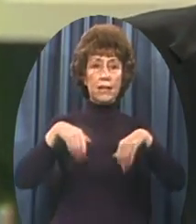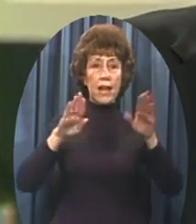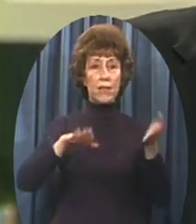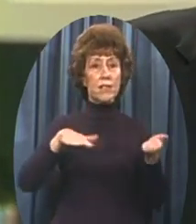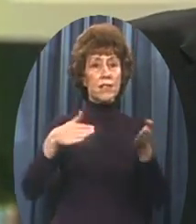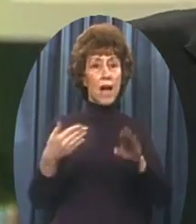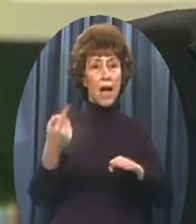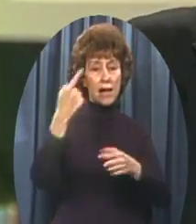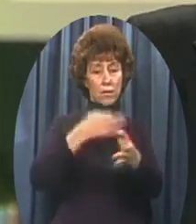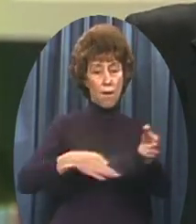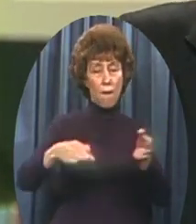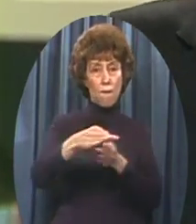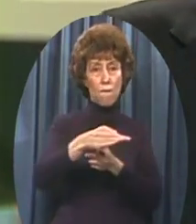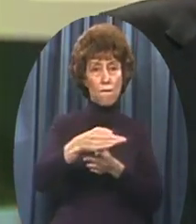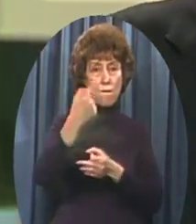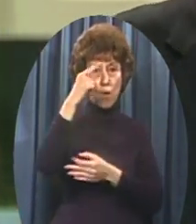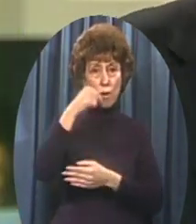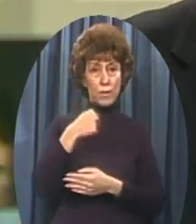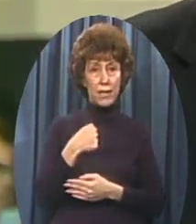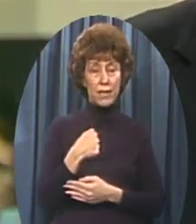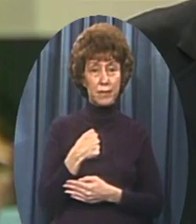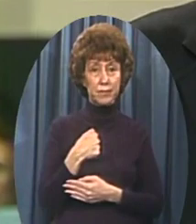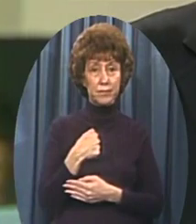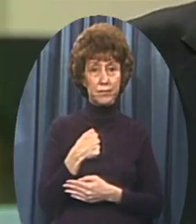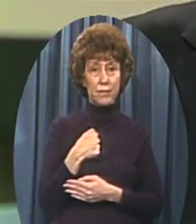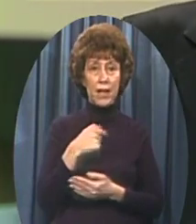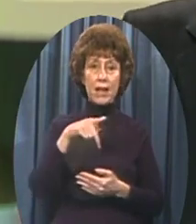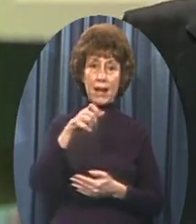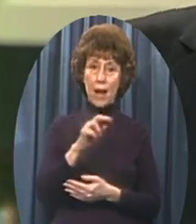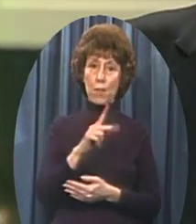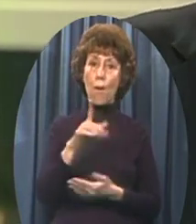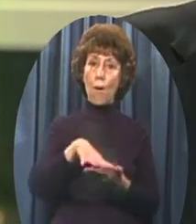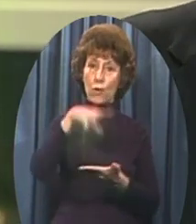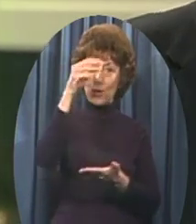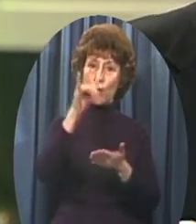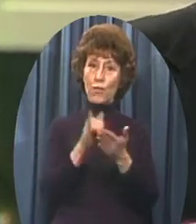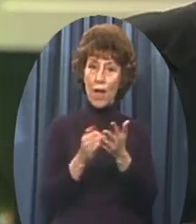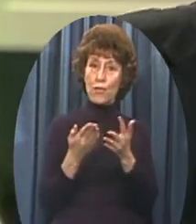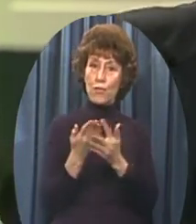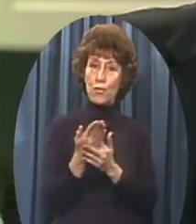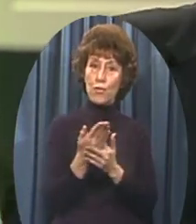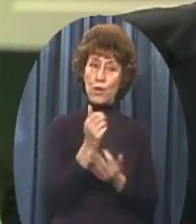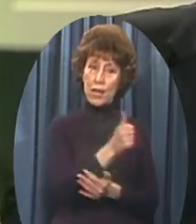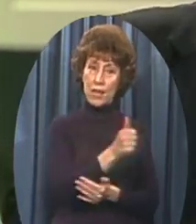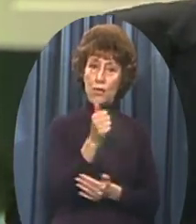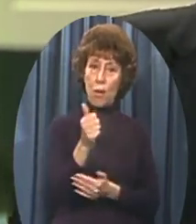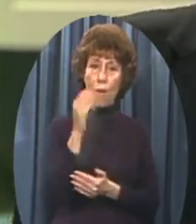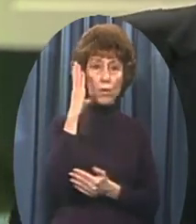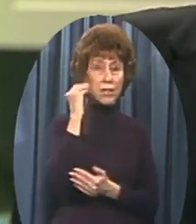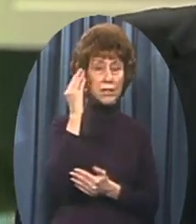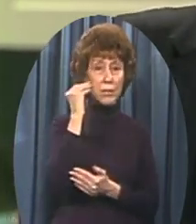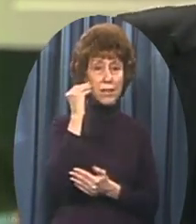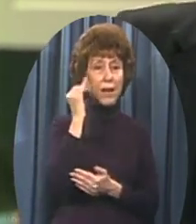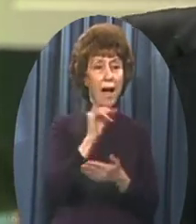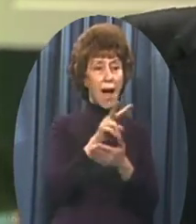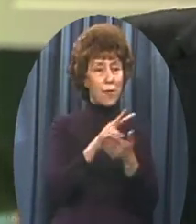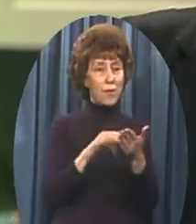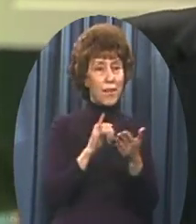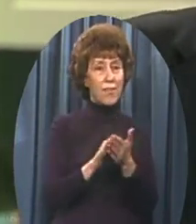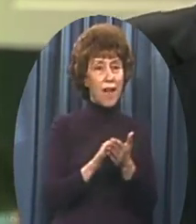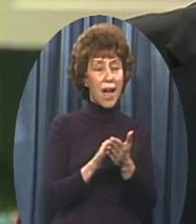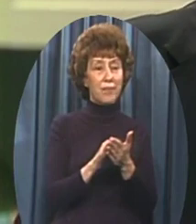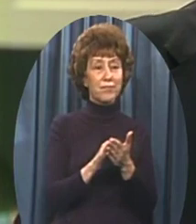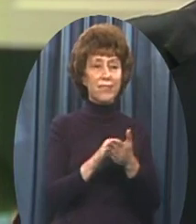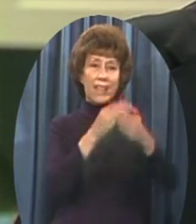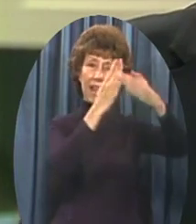through his own experiences. You know, as I read his pedigree of problems, it embarrasses me, it